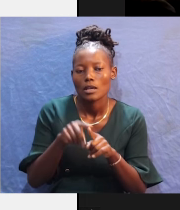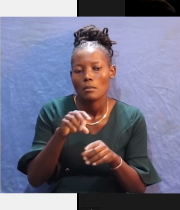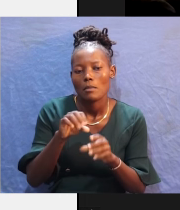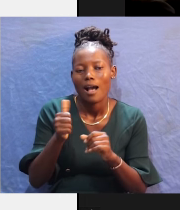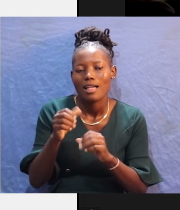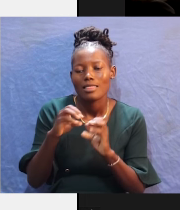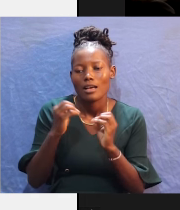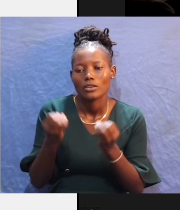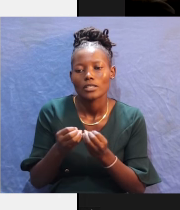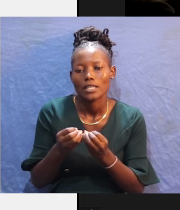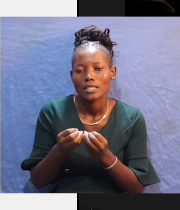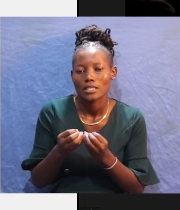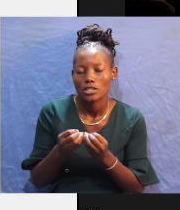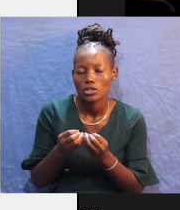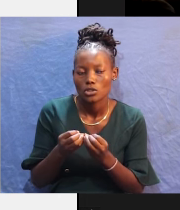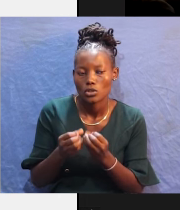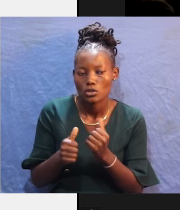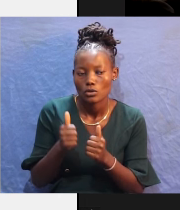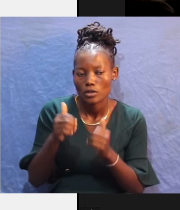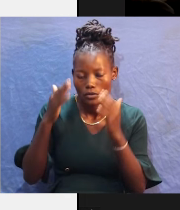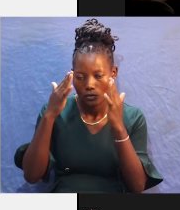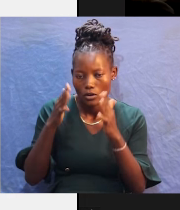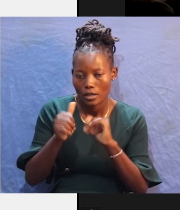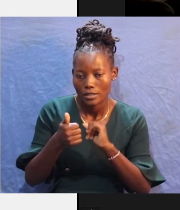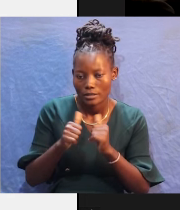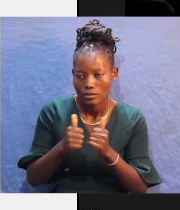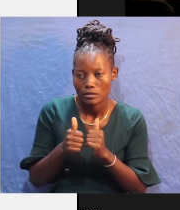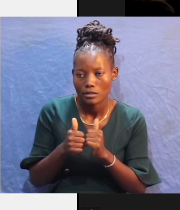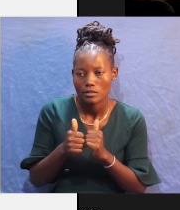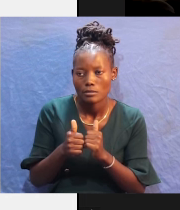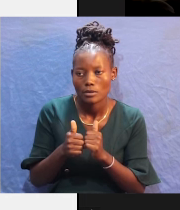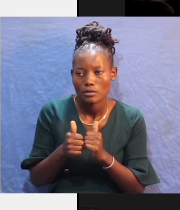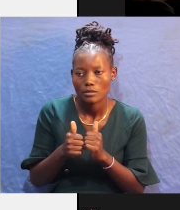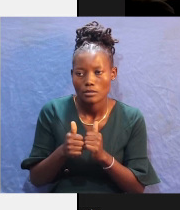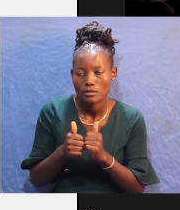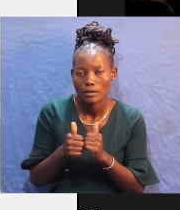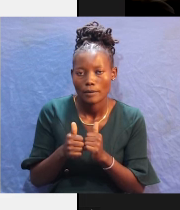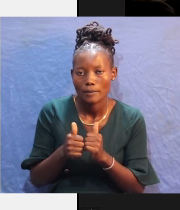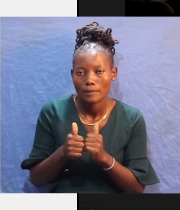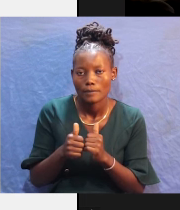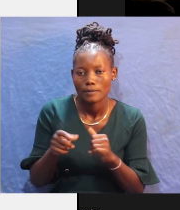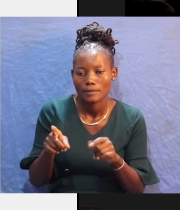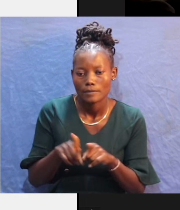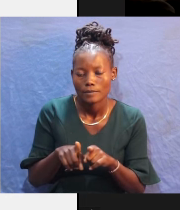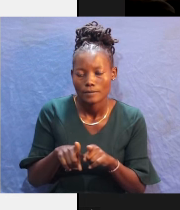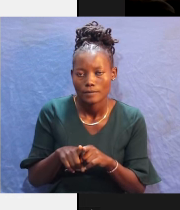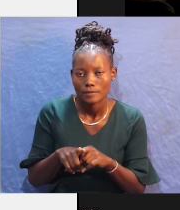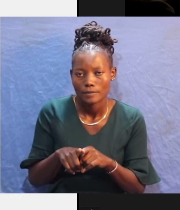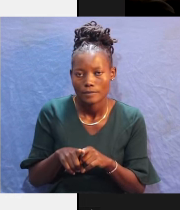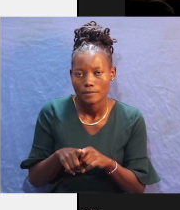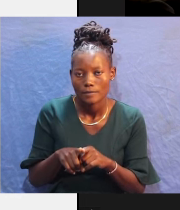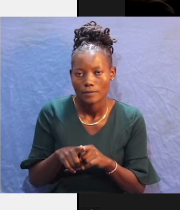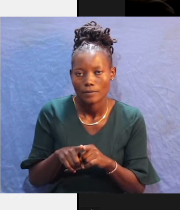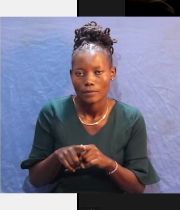not that focused on the sport. They are more focused on having some